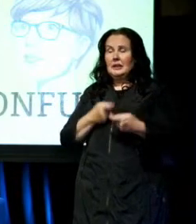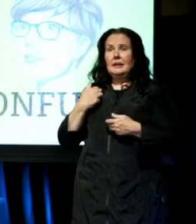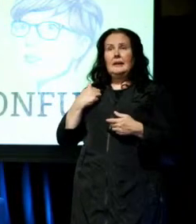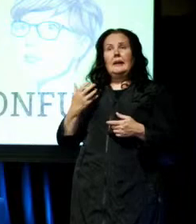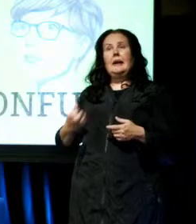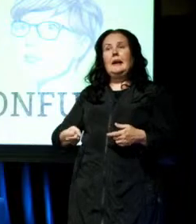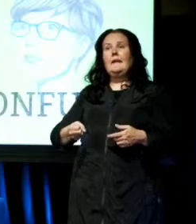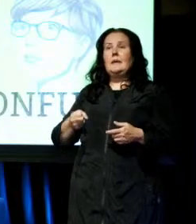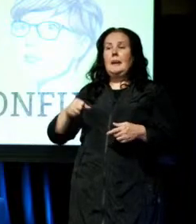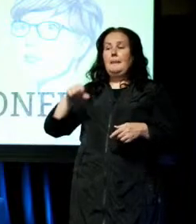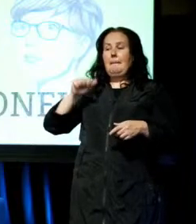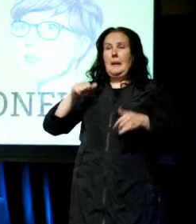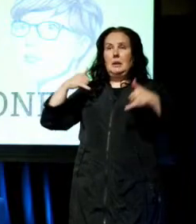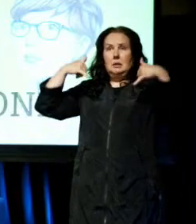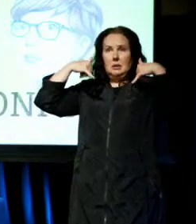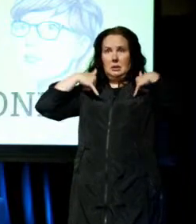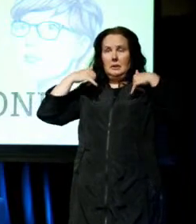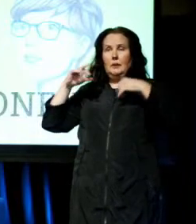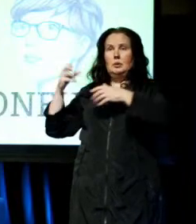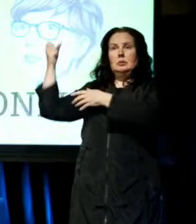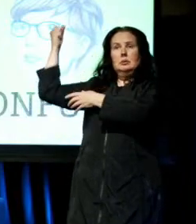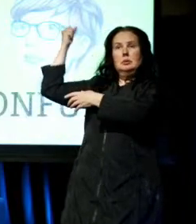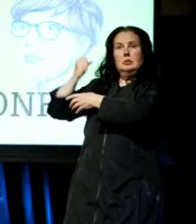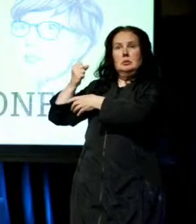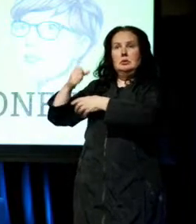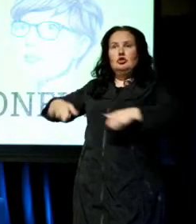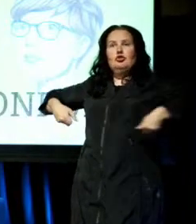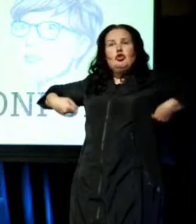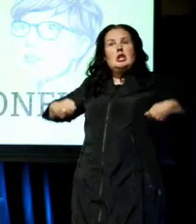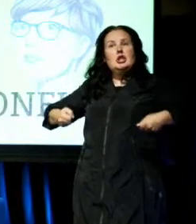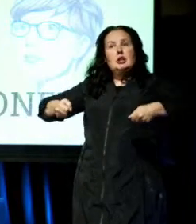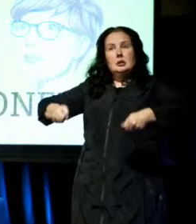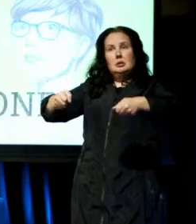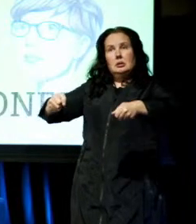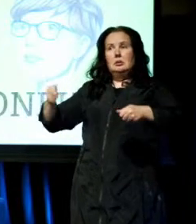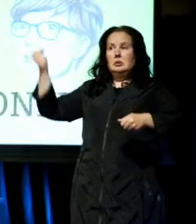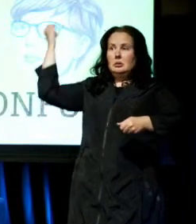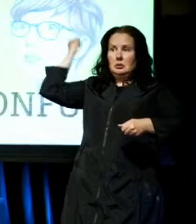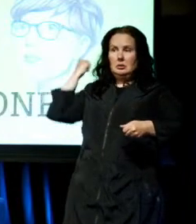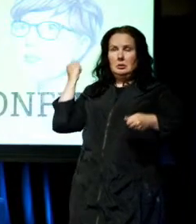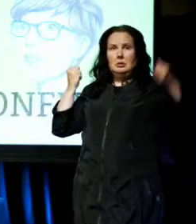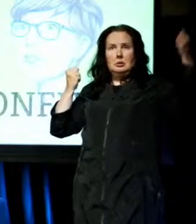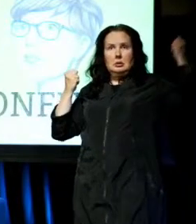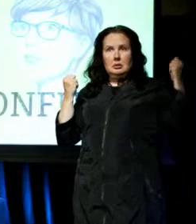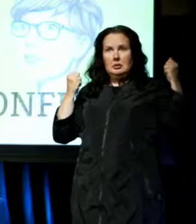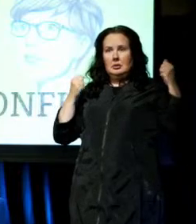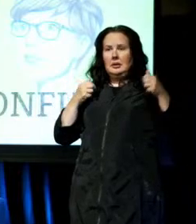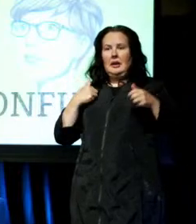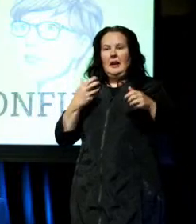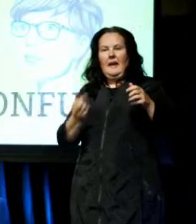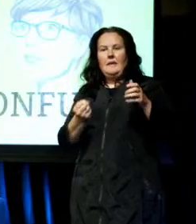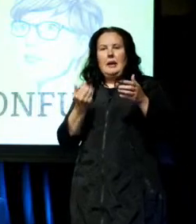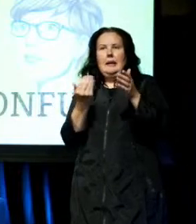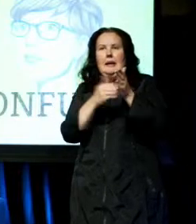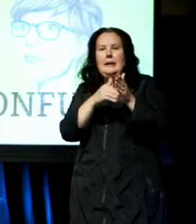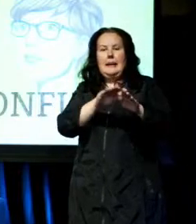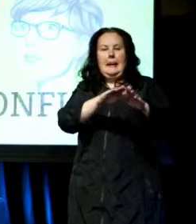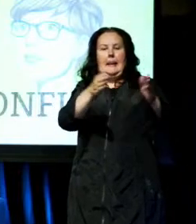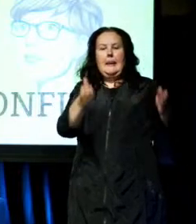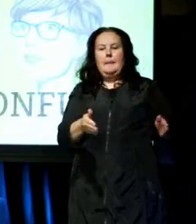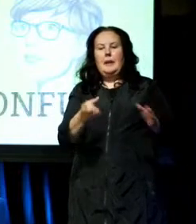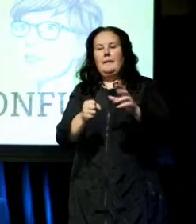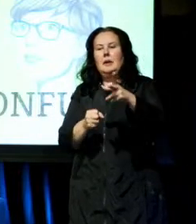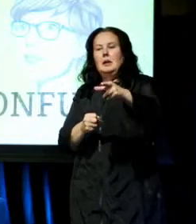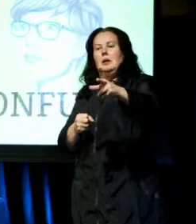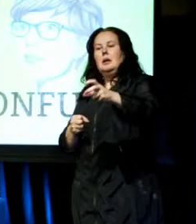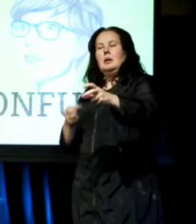back of my wheelchair, and I've started to put attachments on tables and chairs and all those sorts of things to kind of hold the crutches because it's just such a